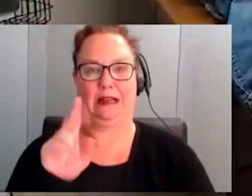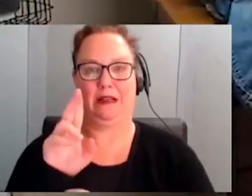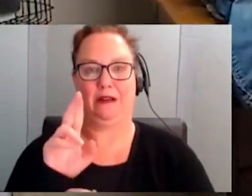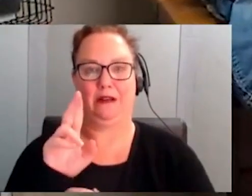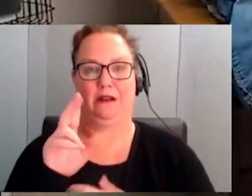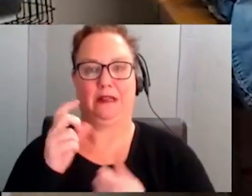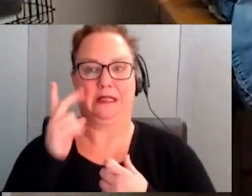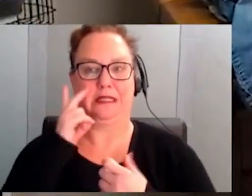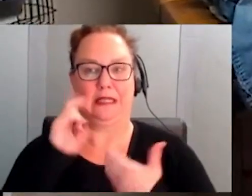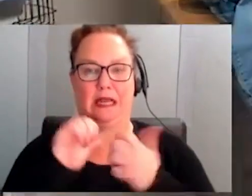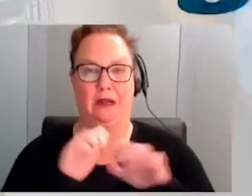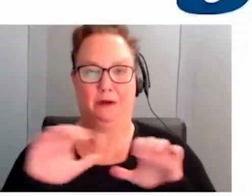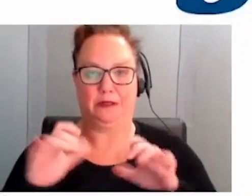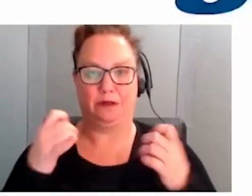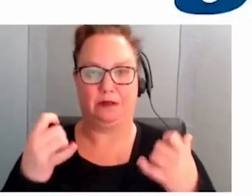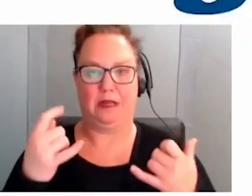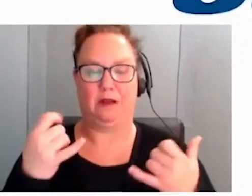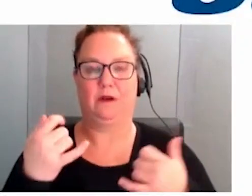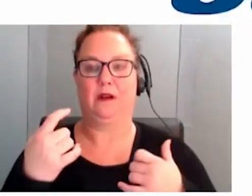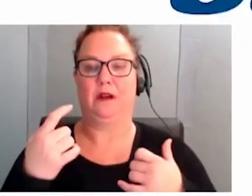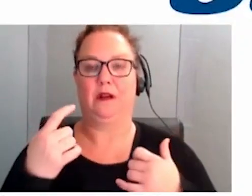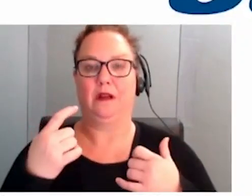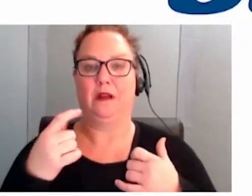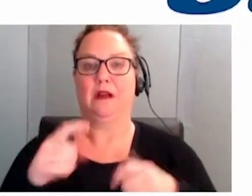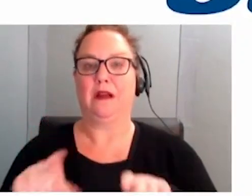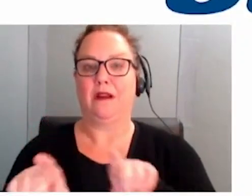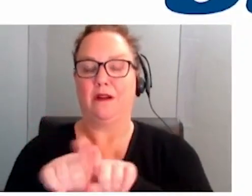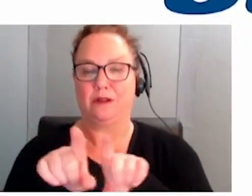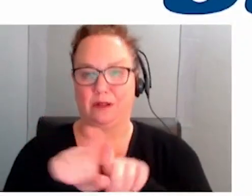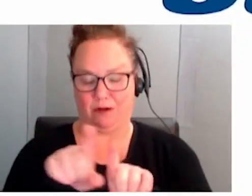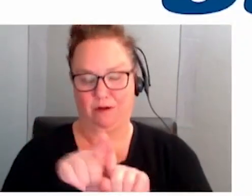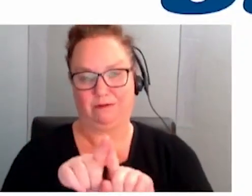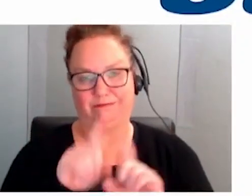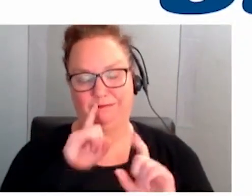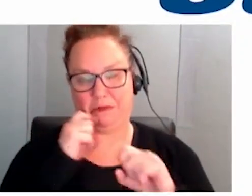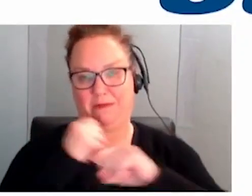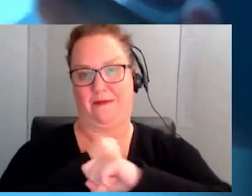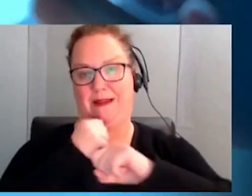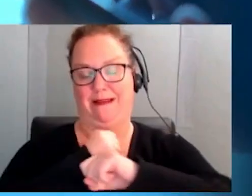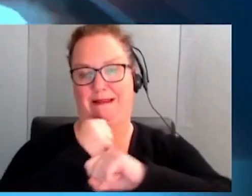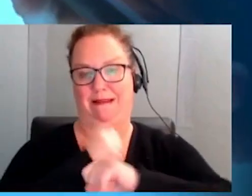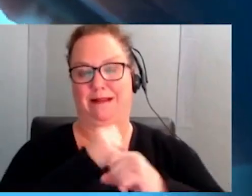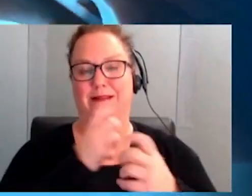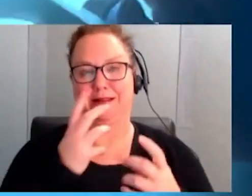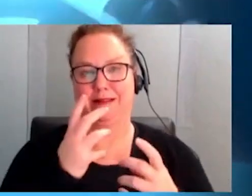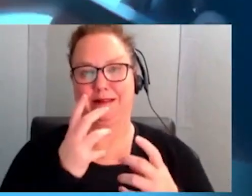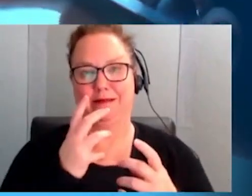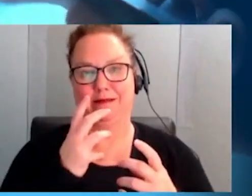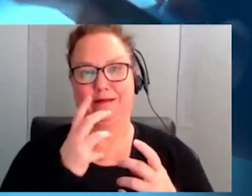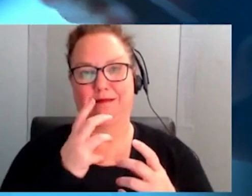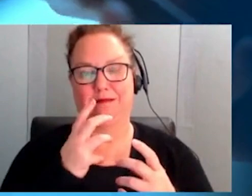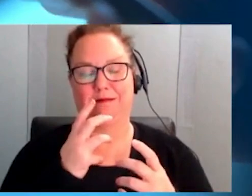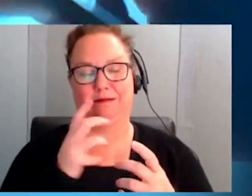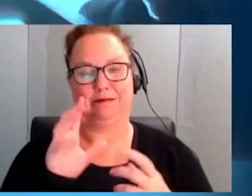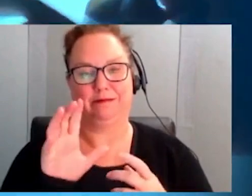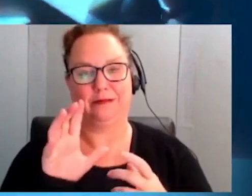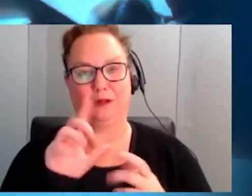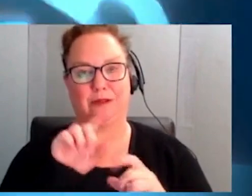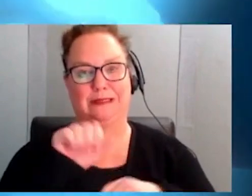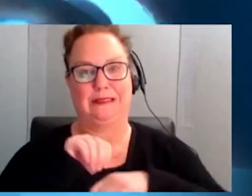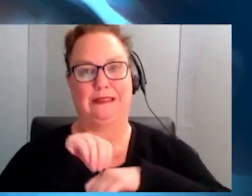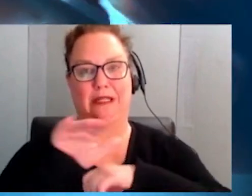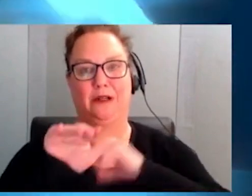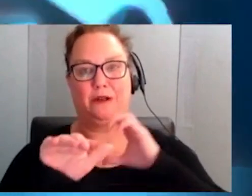doing now. Plus, what is being done to combat this growing epidemic? So please make sure to get your questions sent in to us on